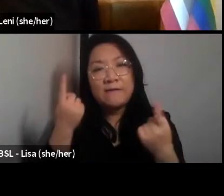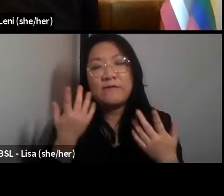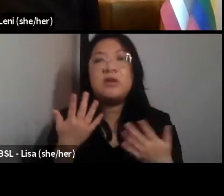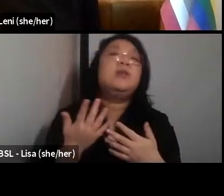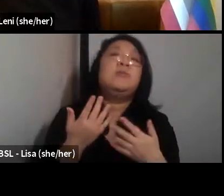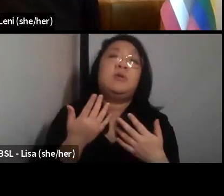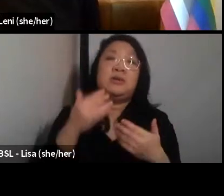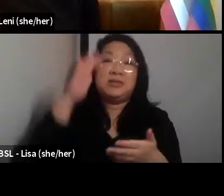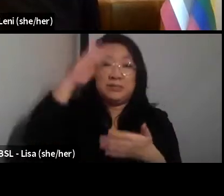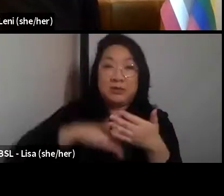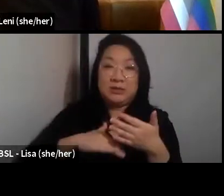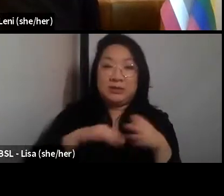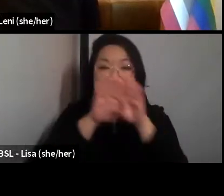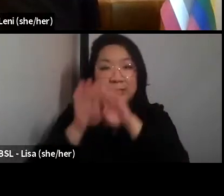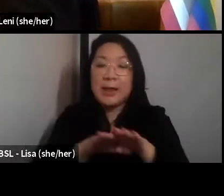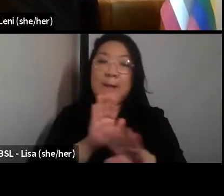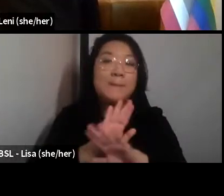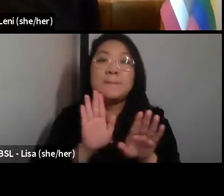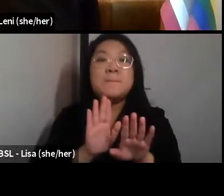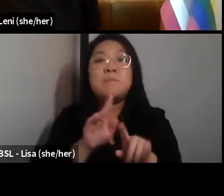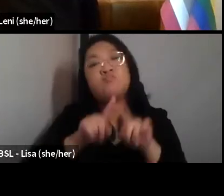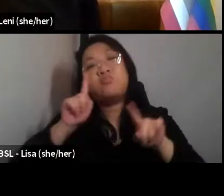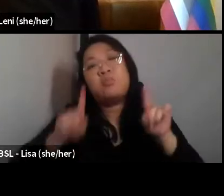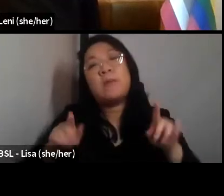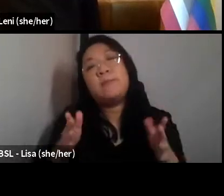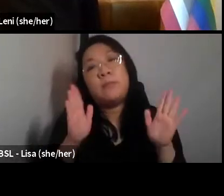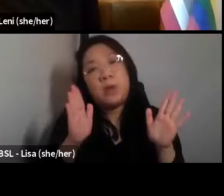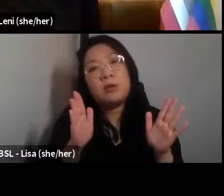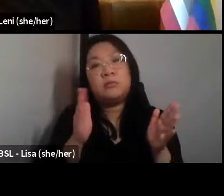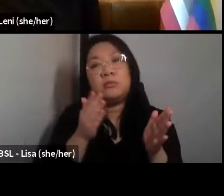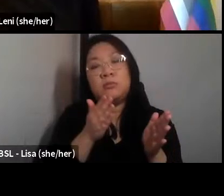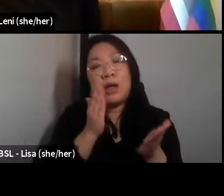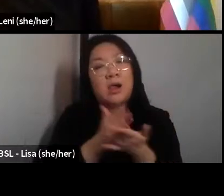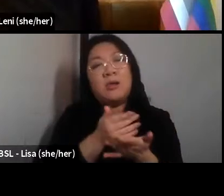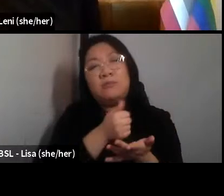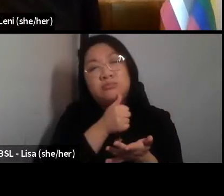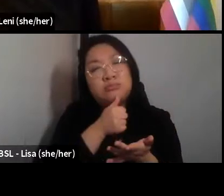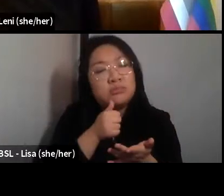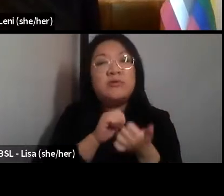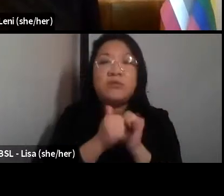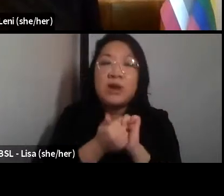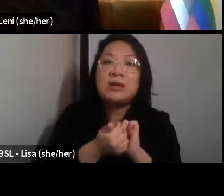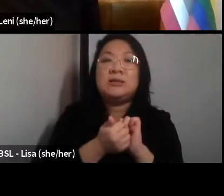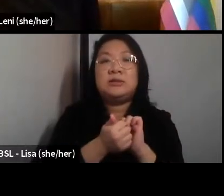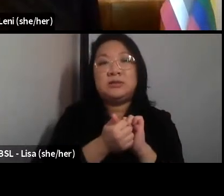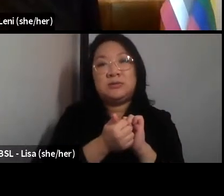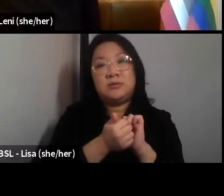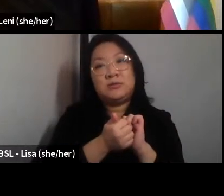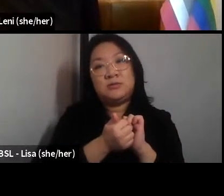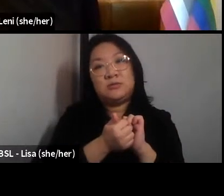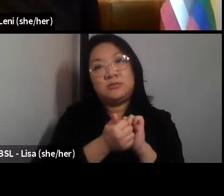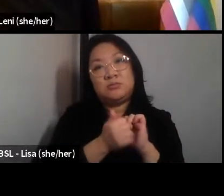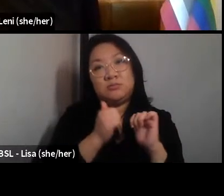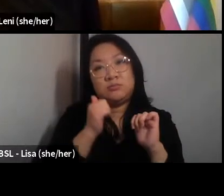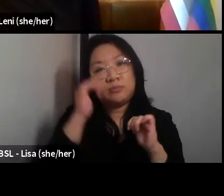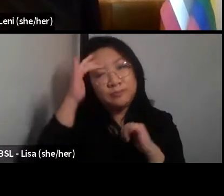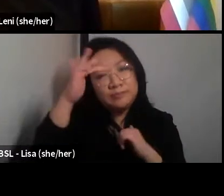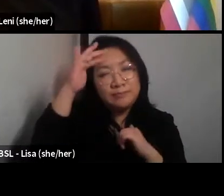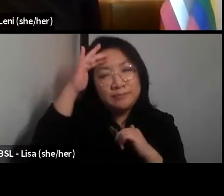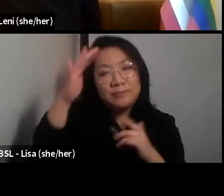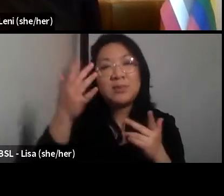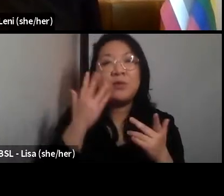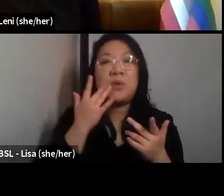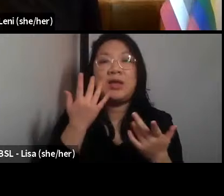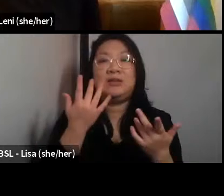different experiences. But it's really nice to be able to have those friendships and those things in common when you have struggled for a